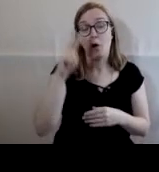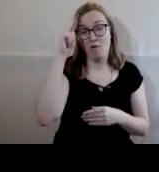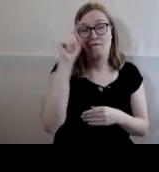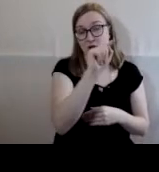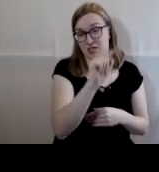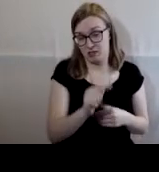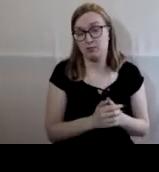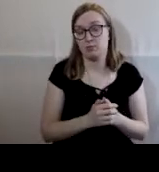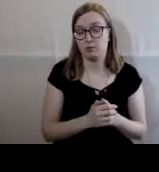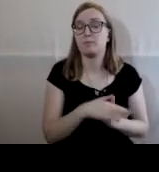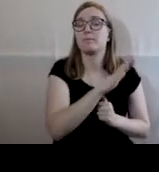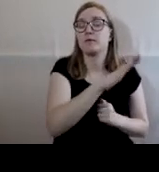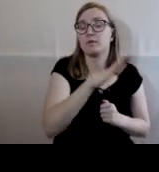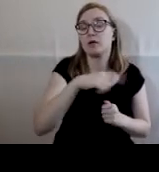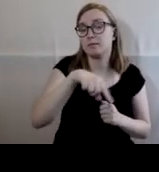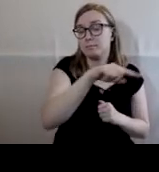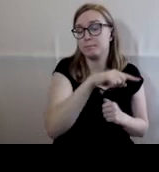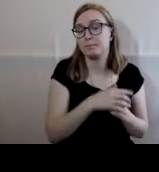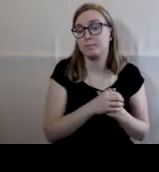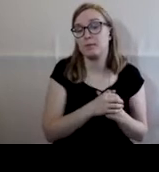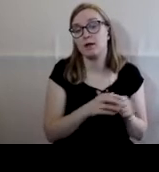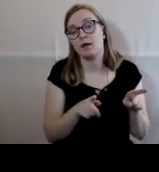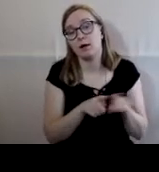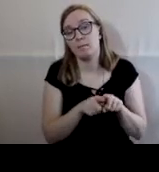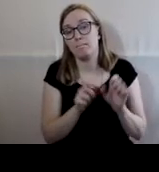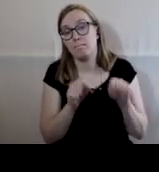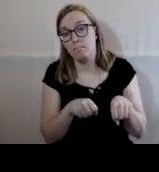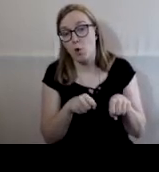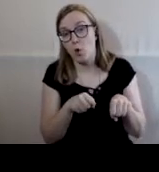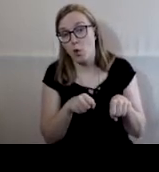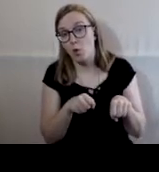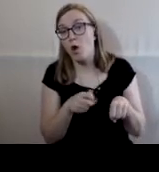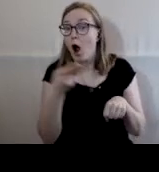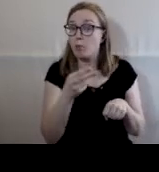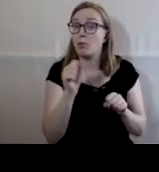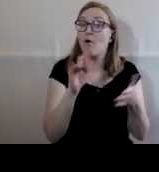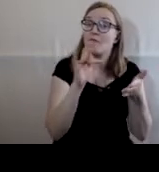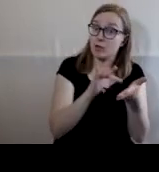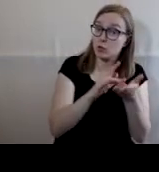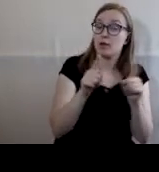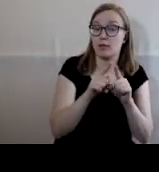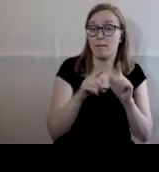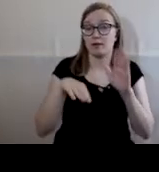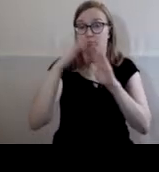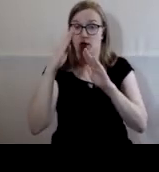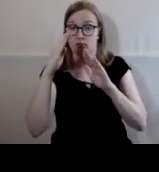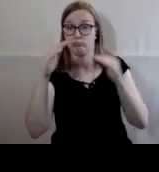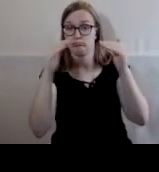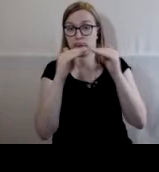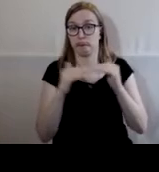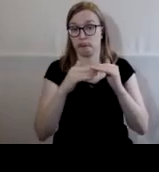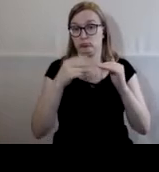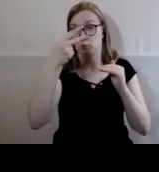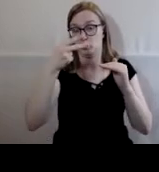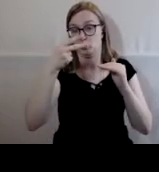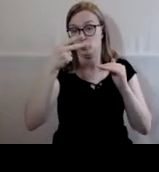students actually, they might do both the immediate and the advanced. I think I mentioned this before. They do